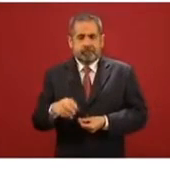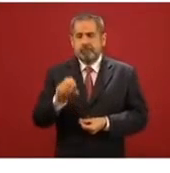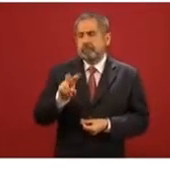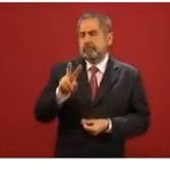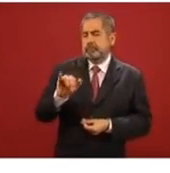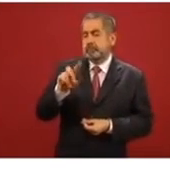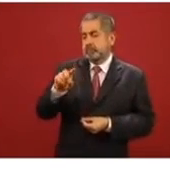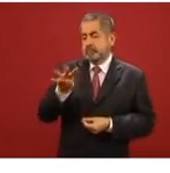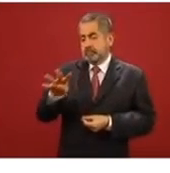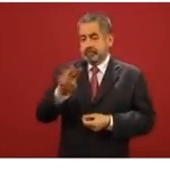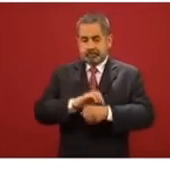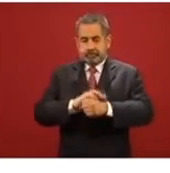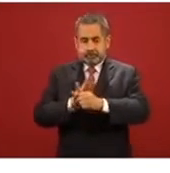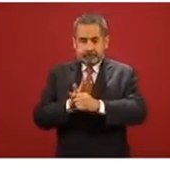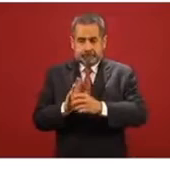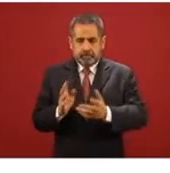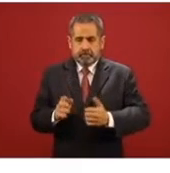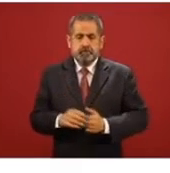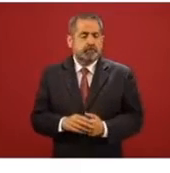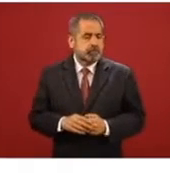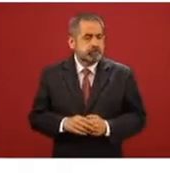2019. Y